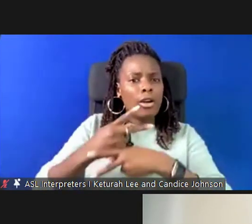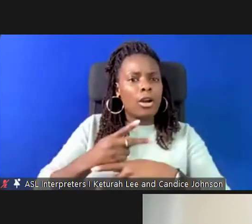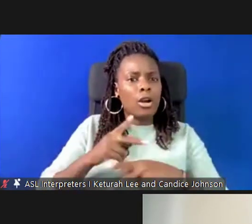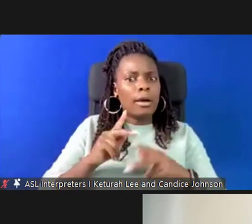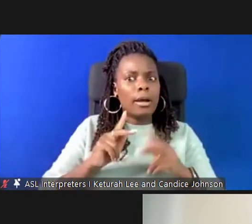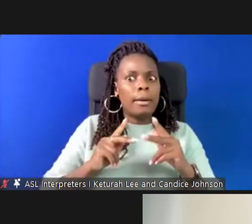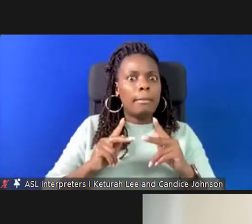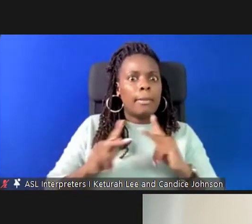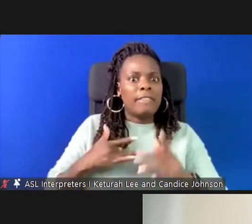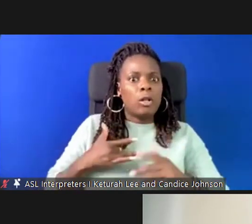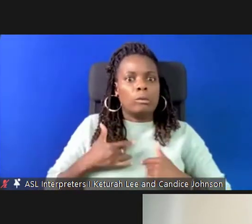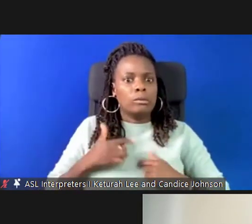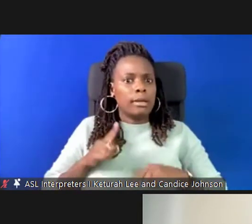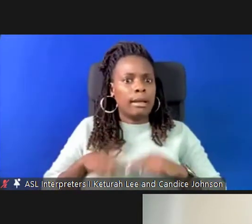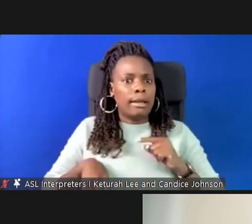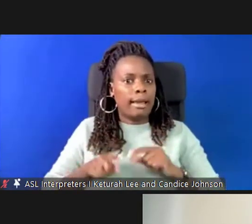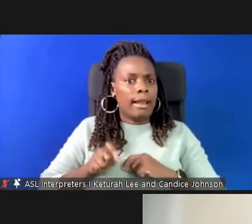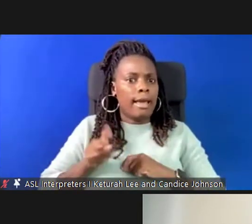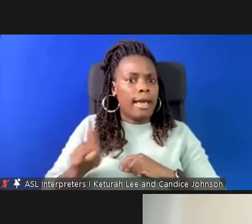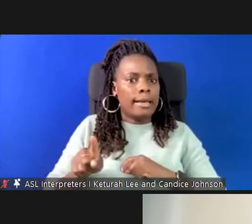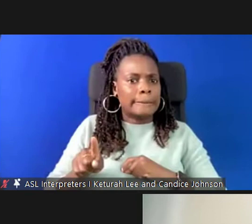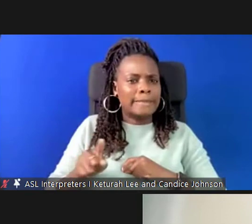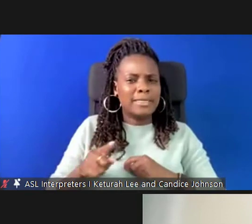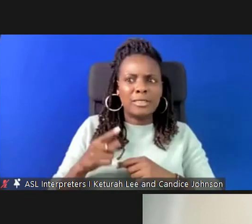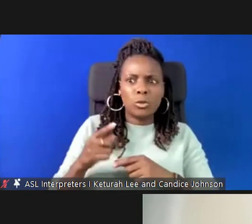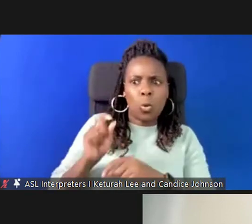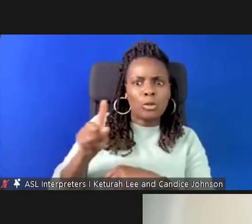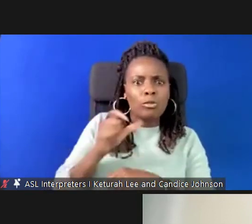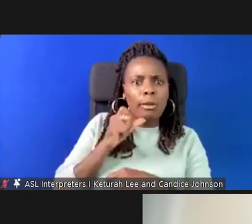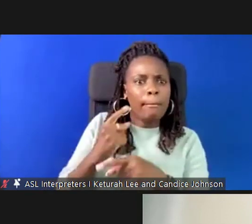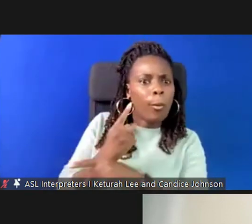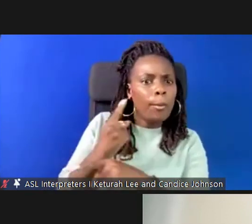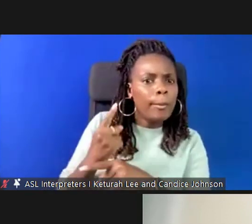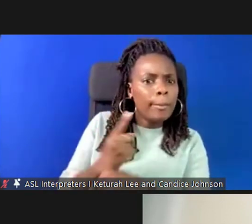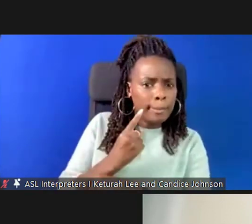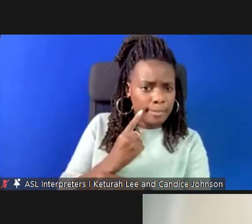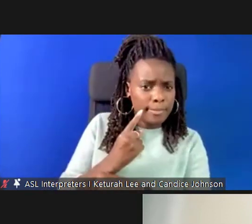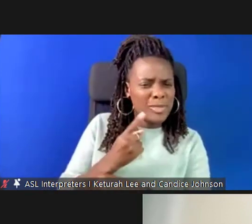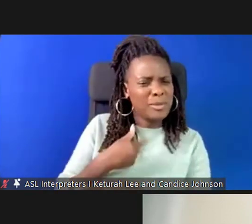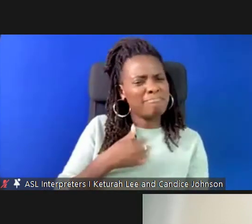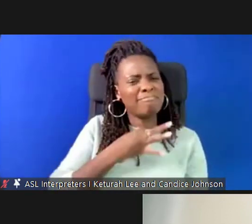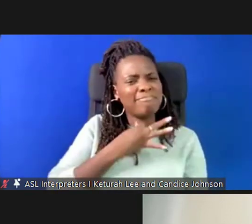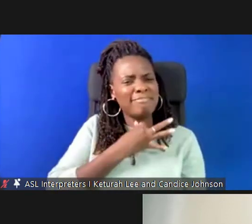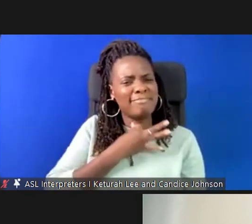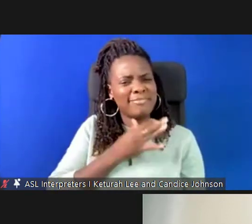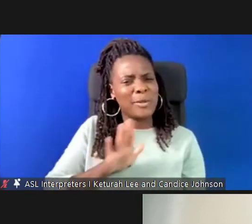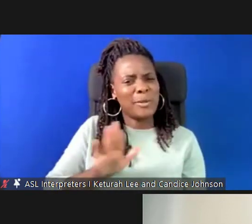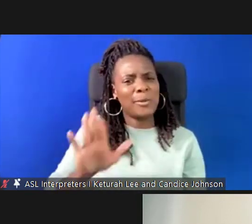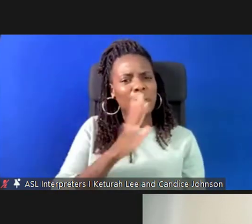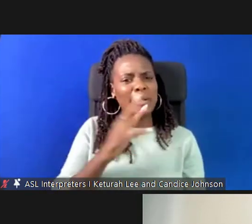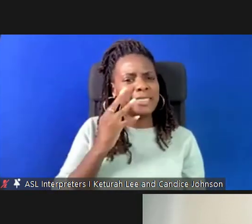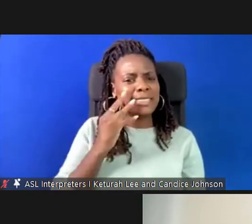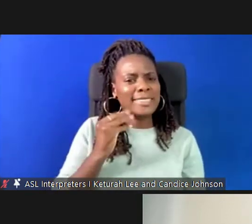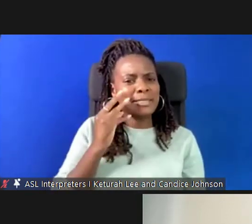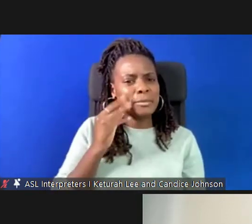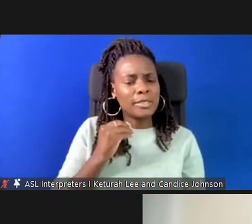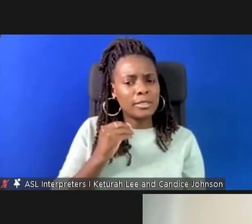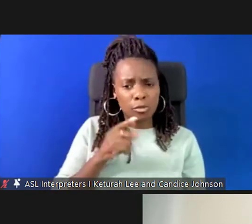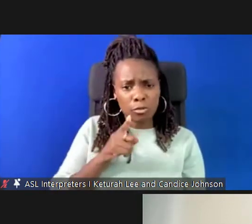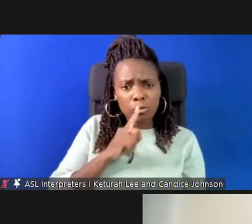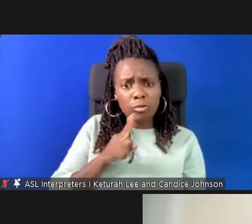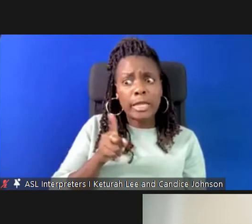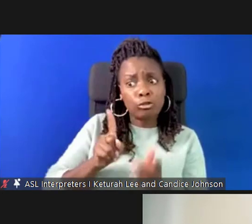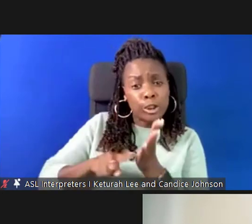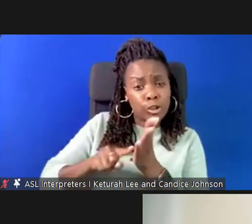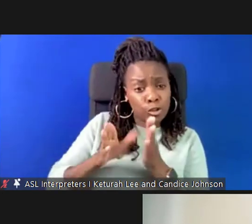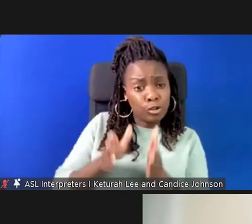that, or that's just not the right question. And so I'm curious what all your experiences are, both from a research perspective, but again,